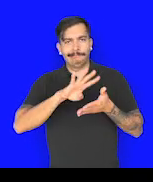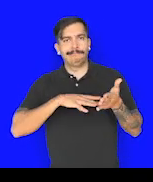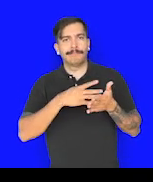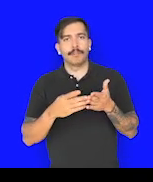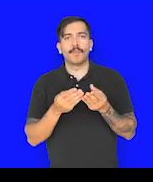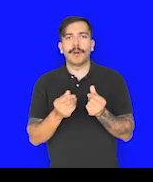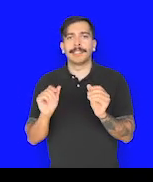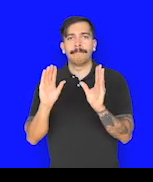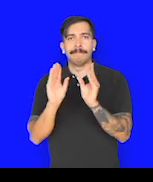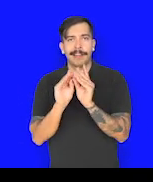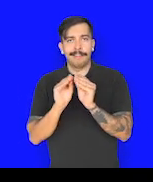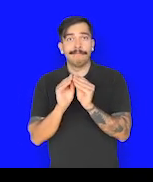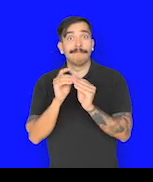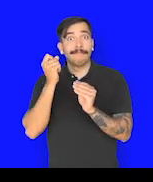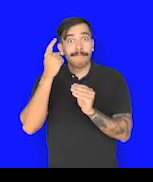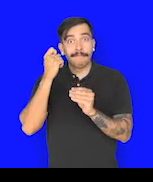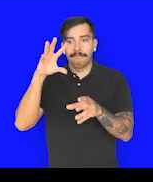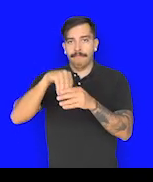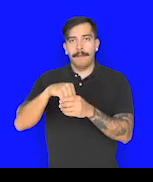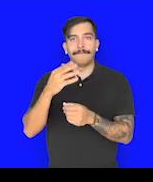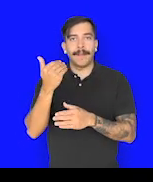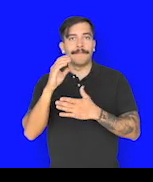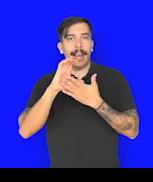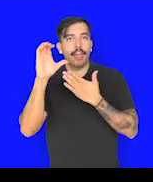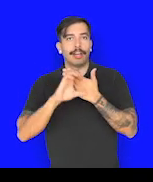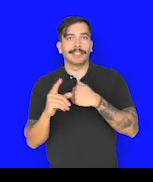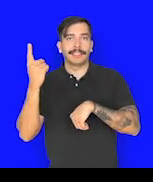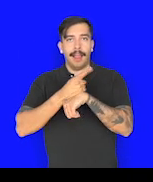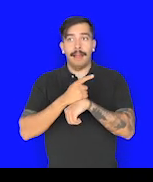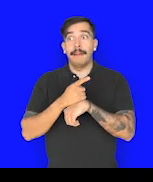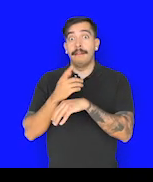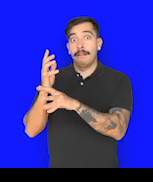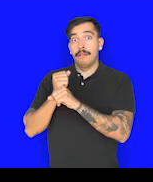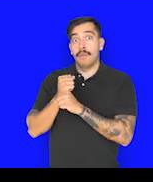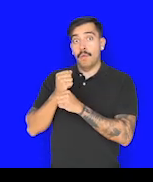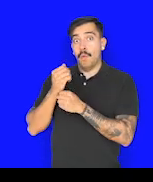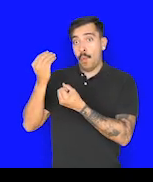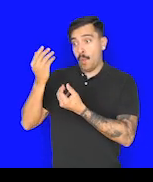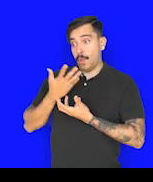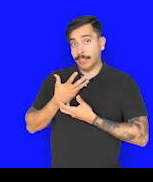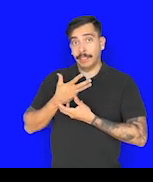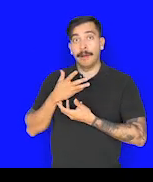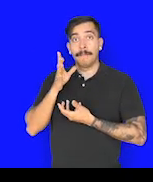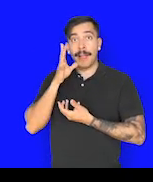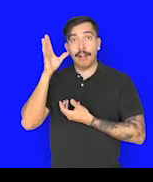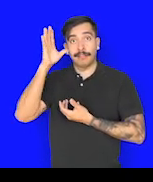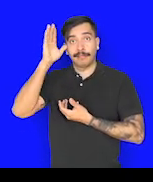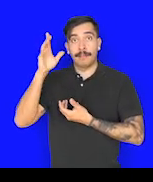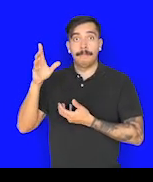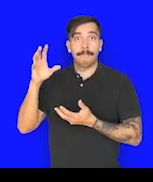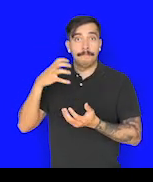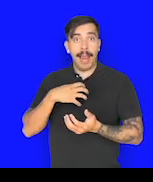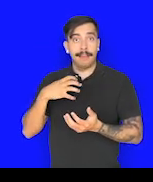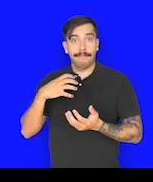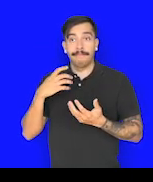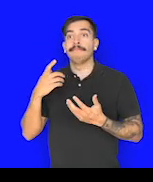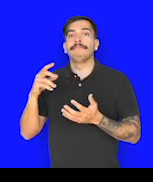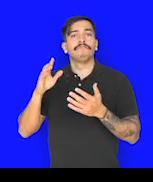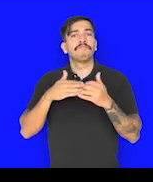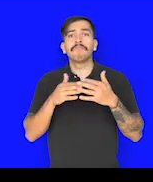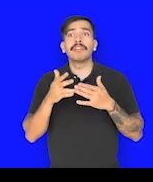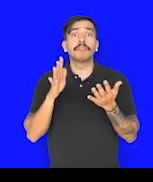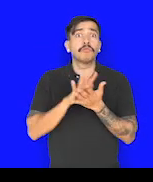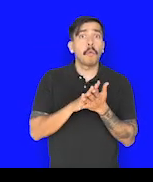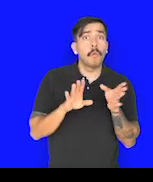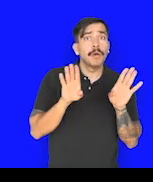meeting within 15 calendar days of receiving notice of a parent's due process complaint, regardless of whether school